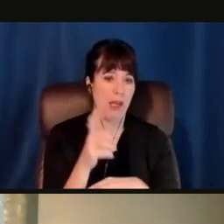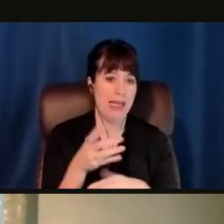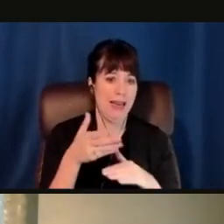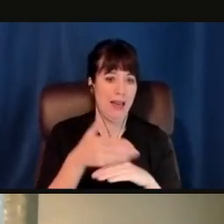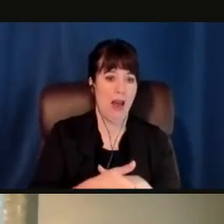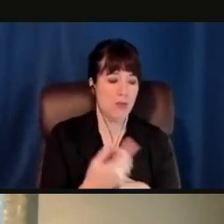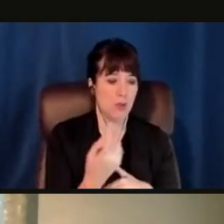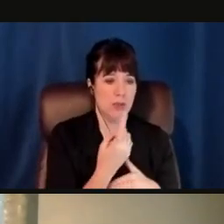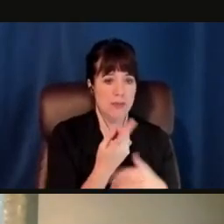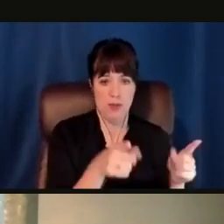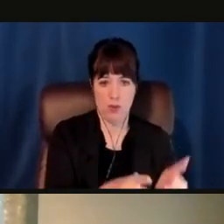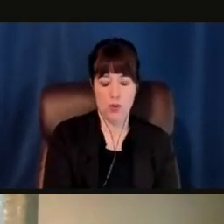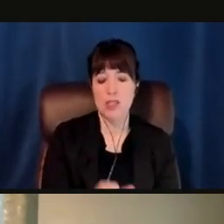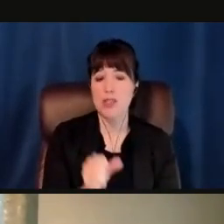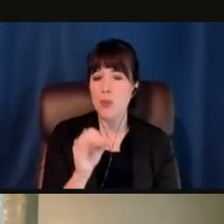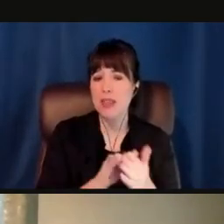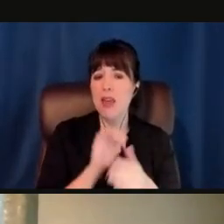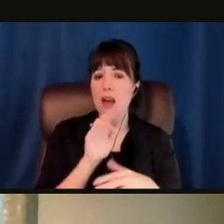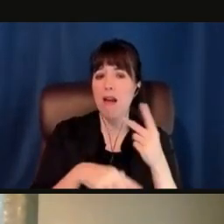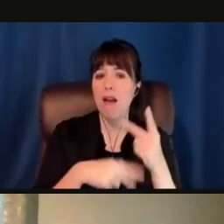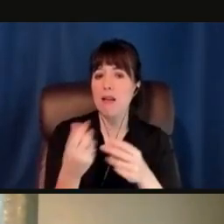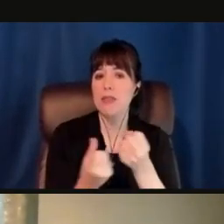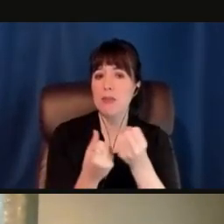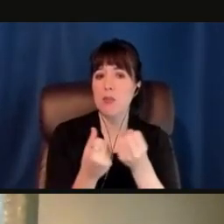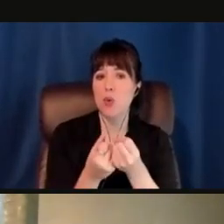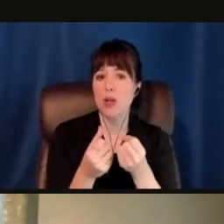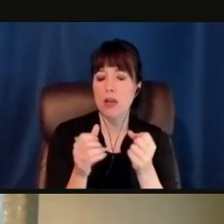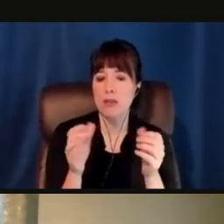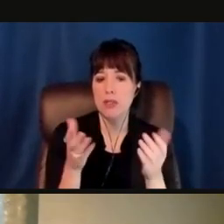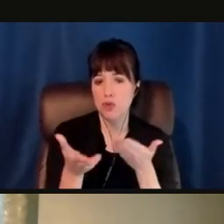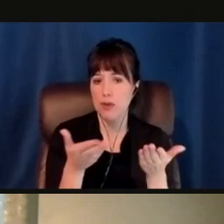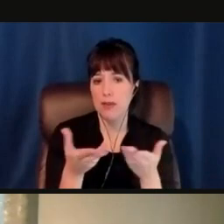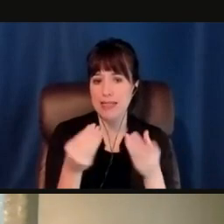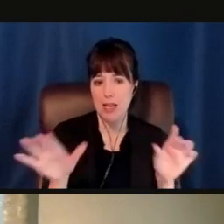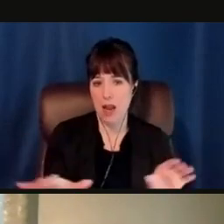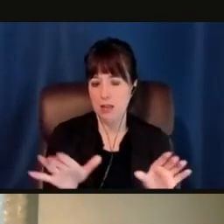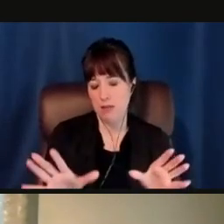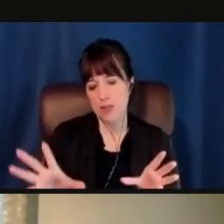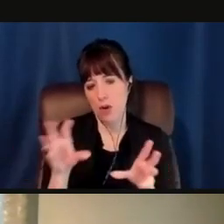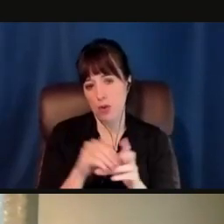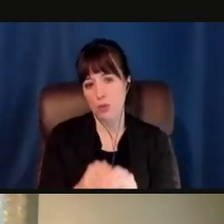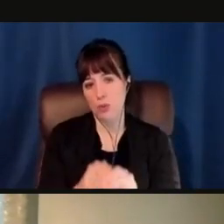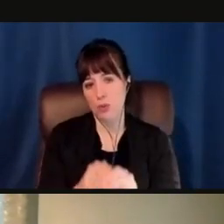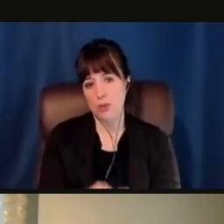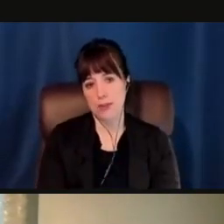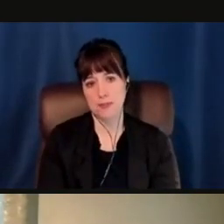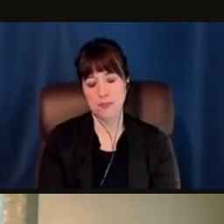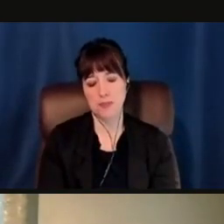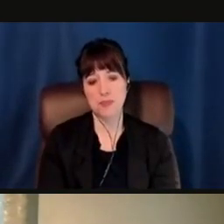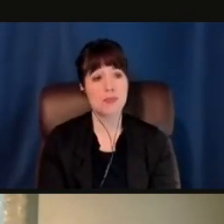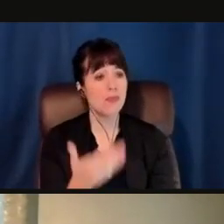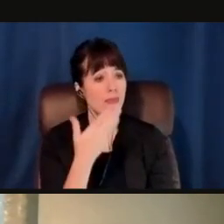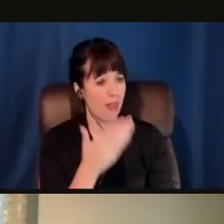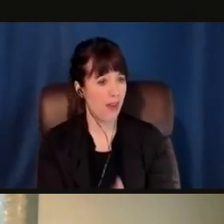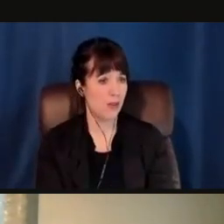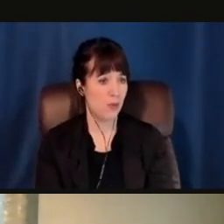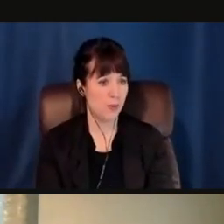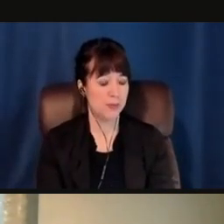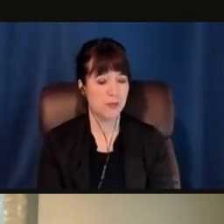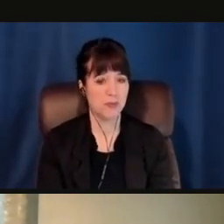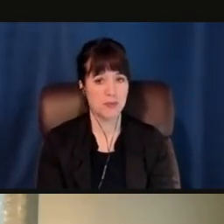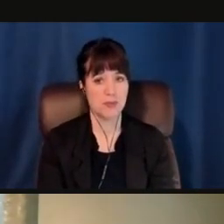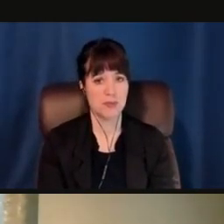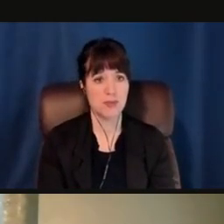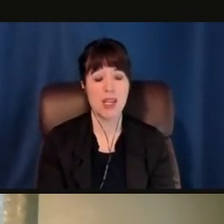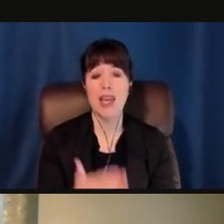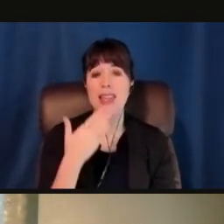incident occurs. So it's those type of supportive services and activities that are included. Thank you. Thank